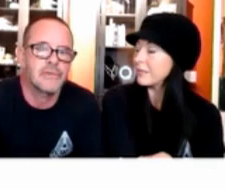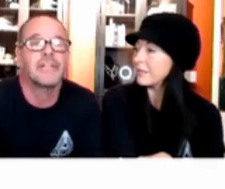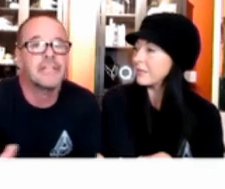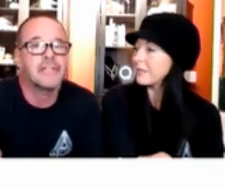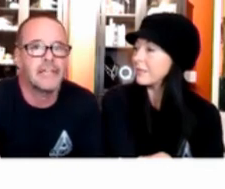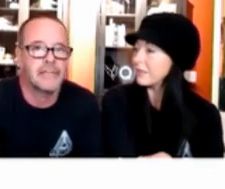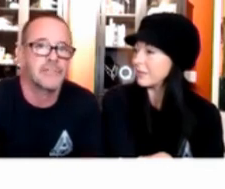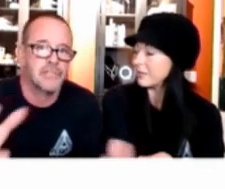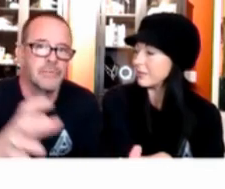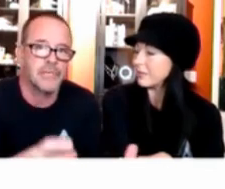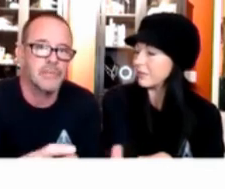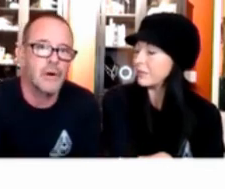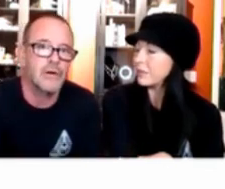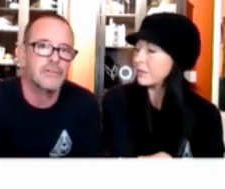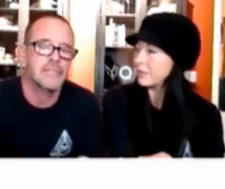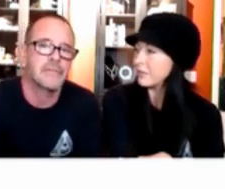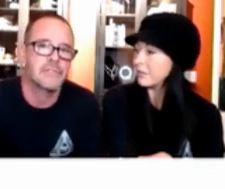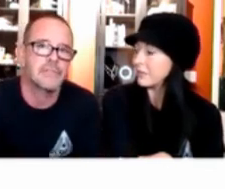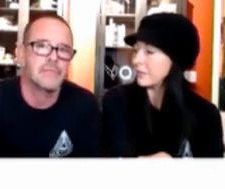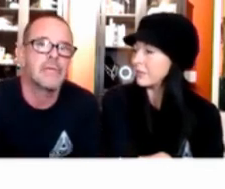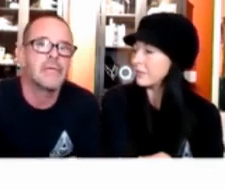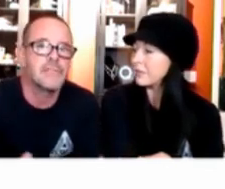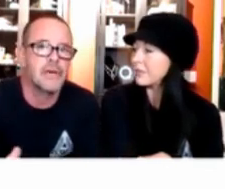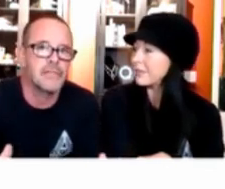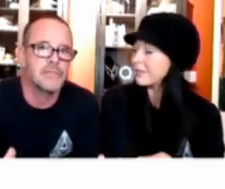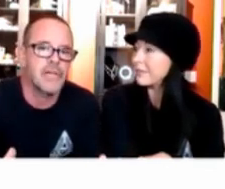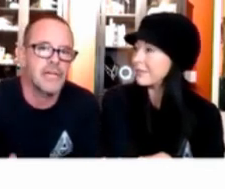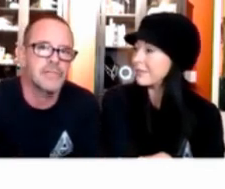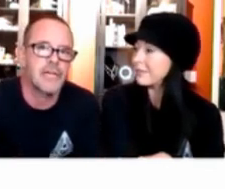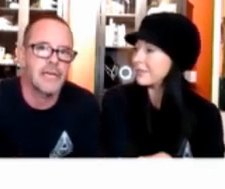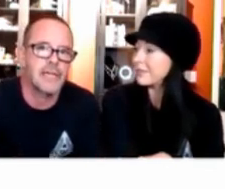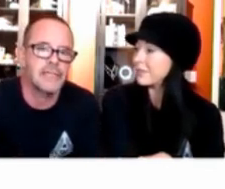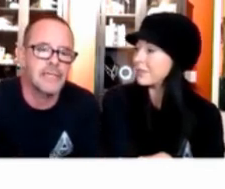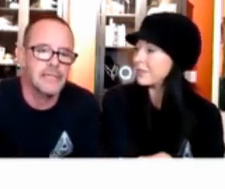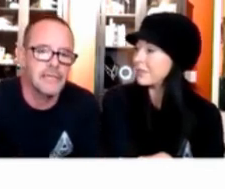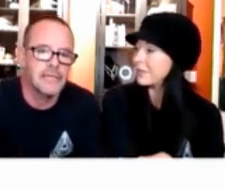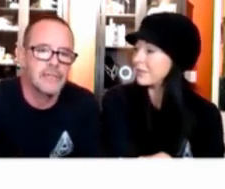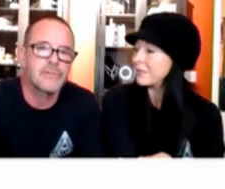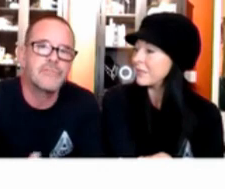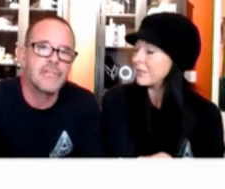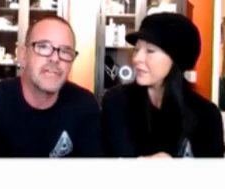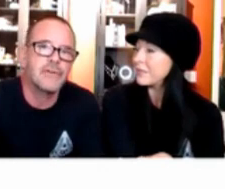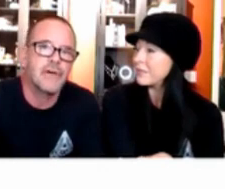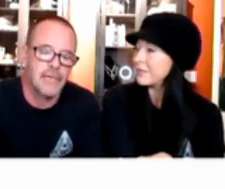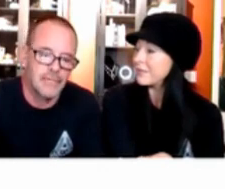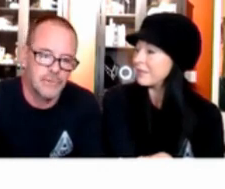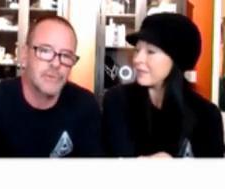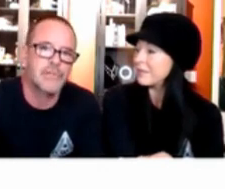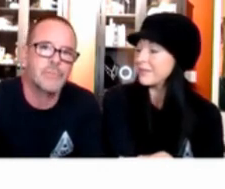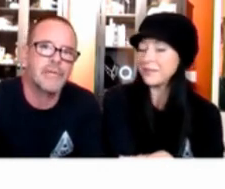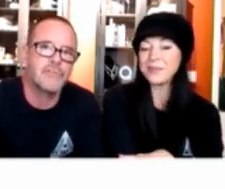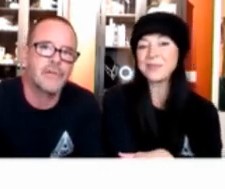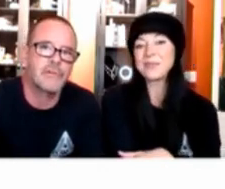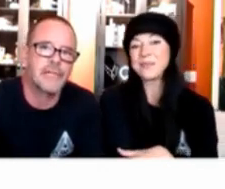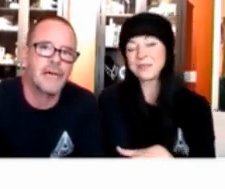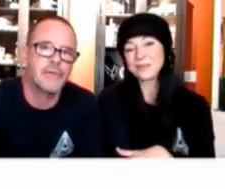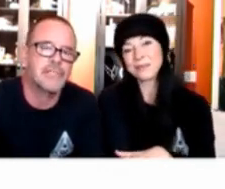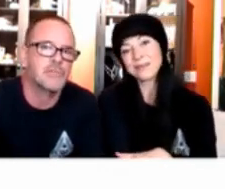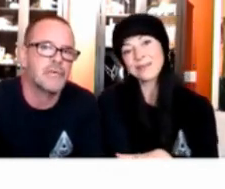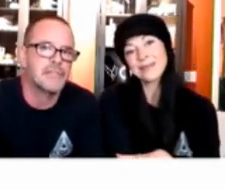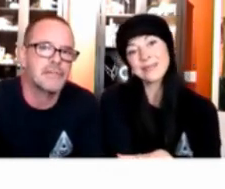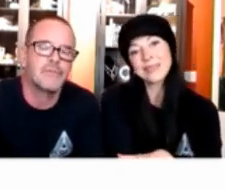Not the entire ecosystem, but a good part of the ecosystem started to change. And I think there's a video online, which we're going to play for you right now,